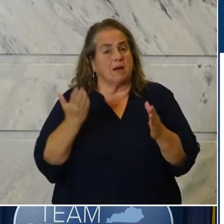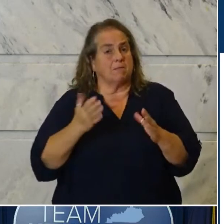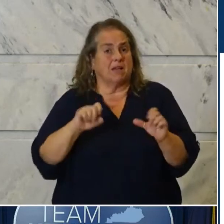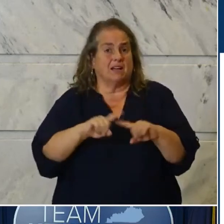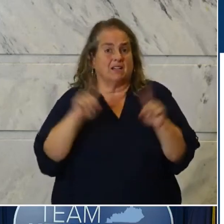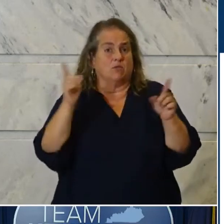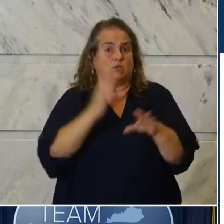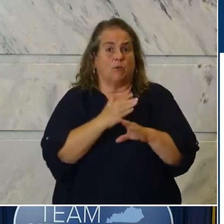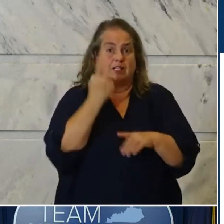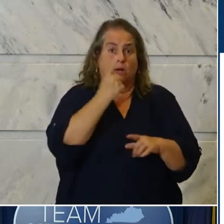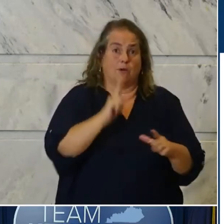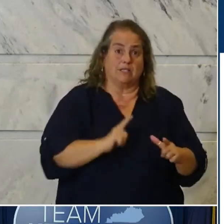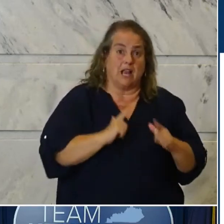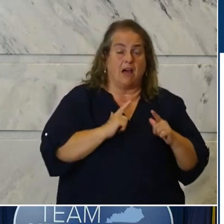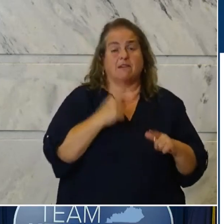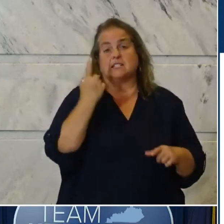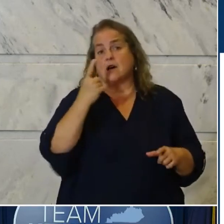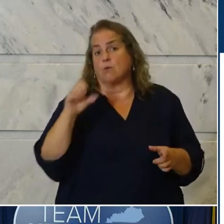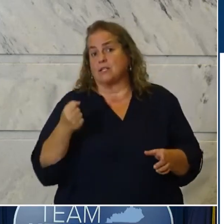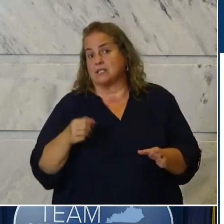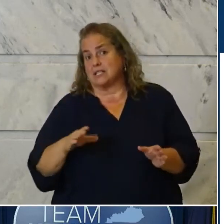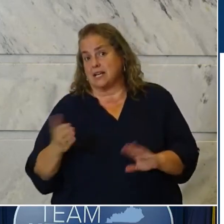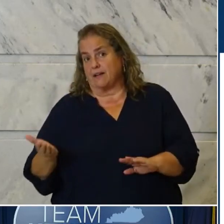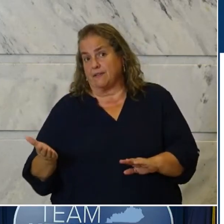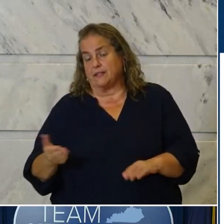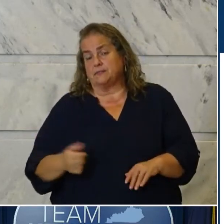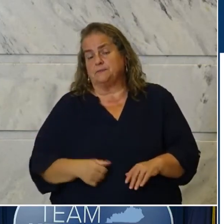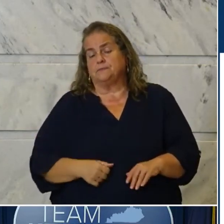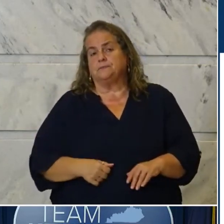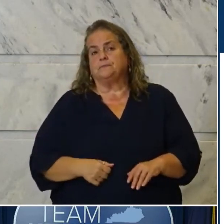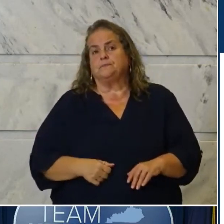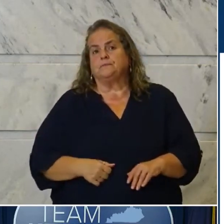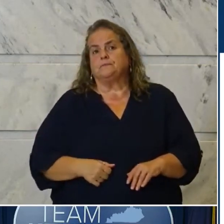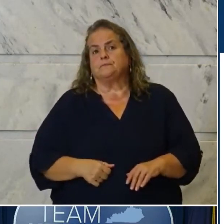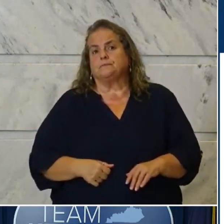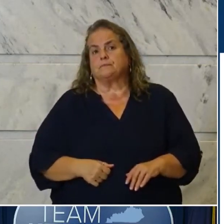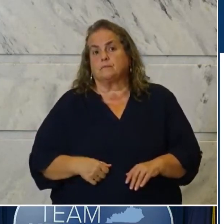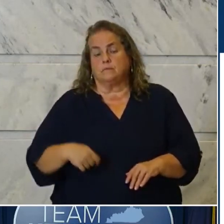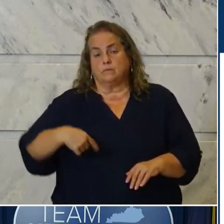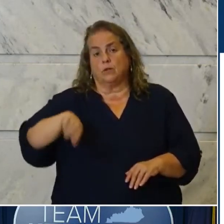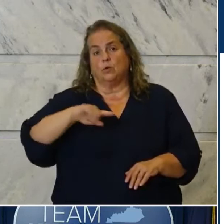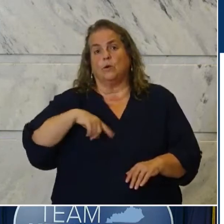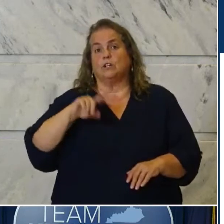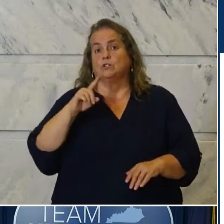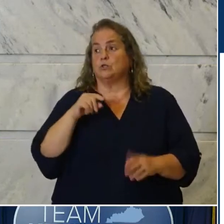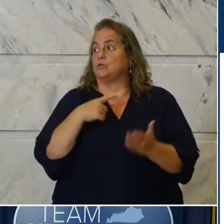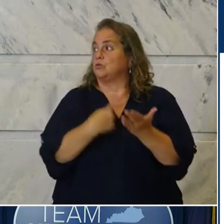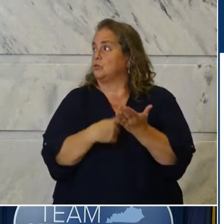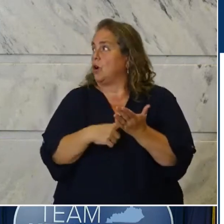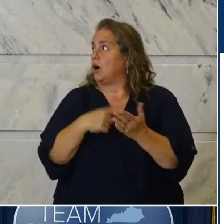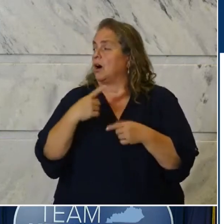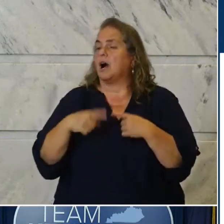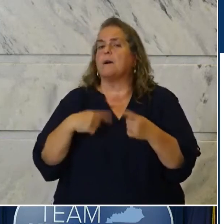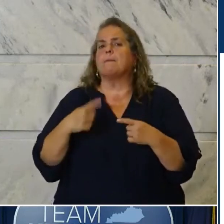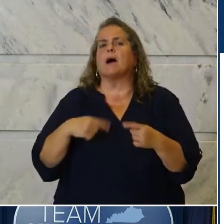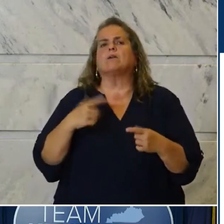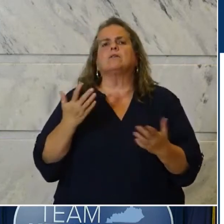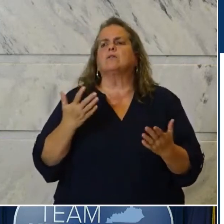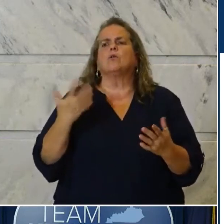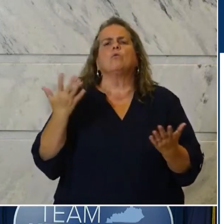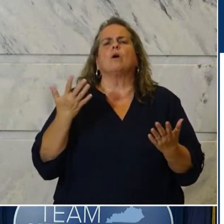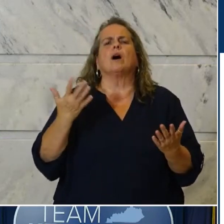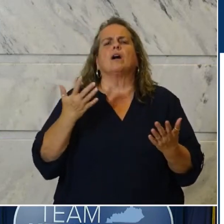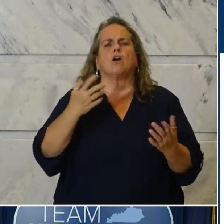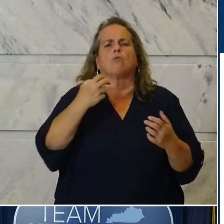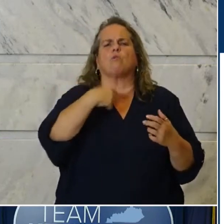and somebody's death. And we talk about the tough outcome. What about all the positive